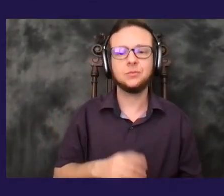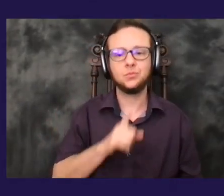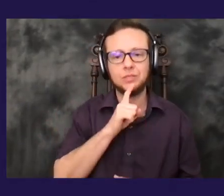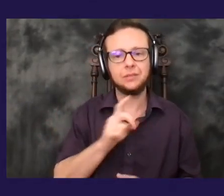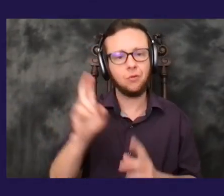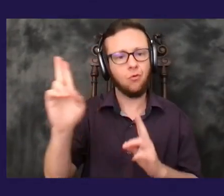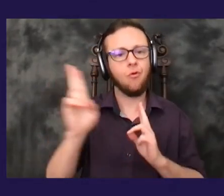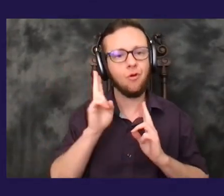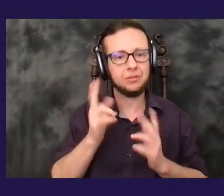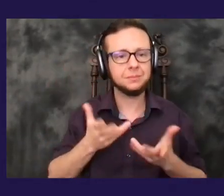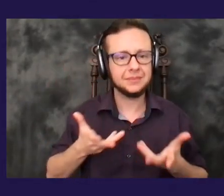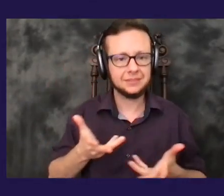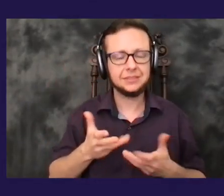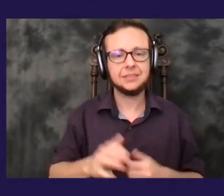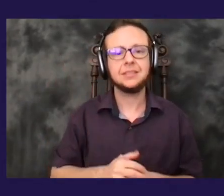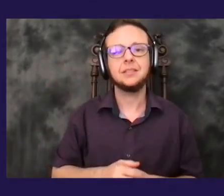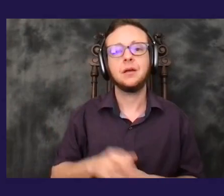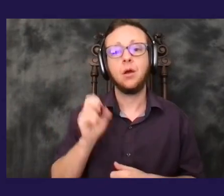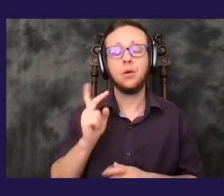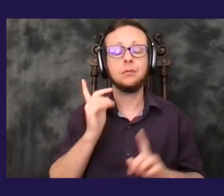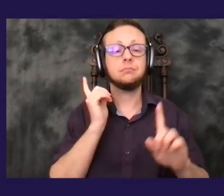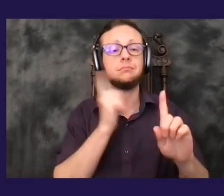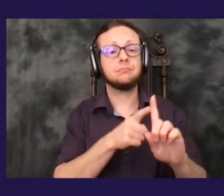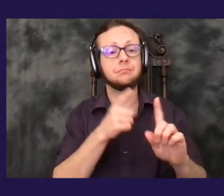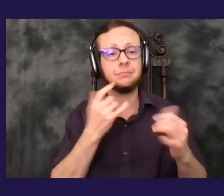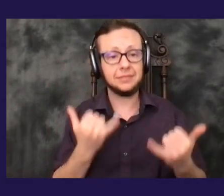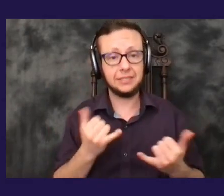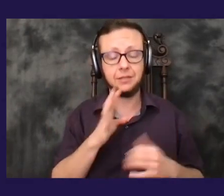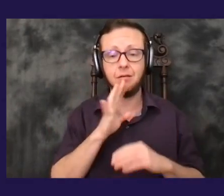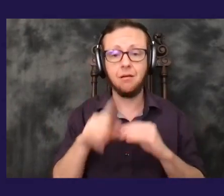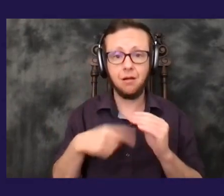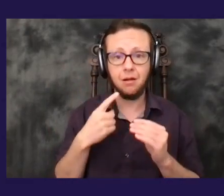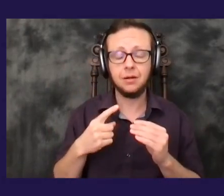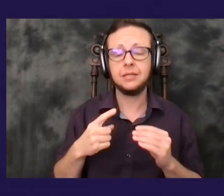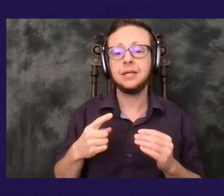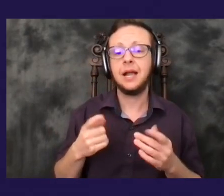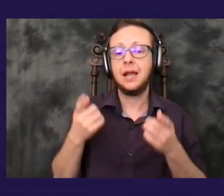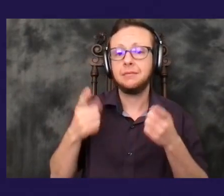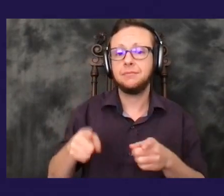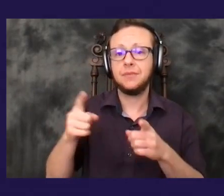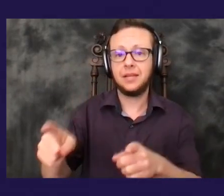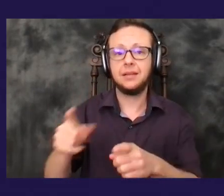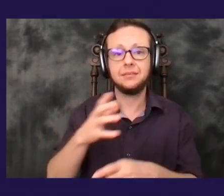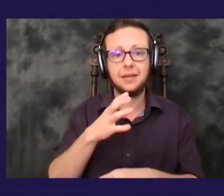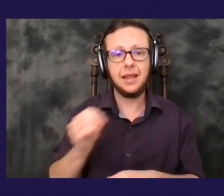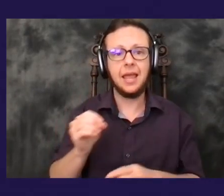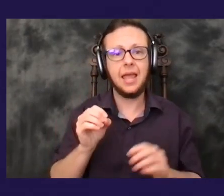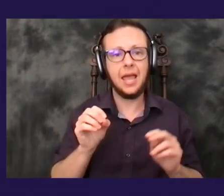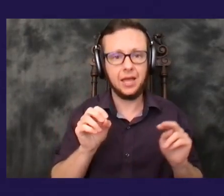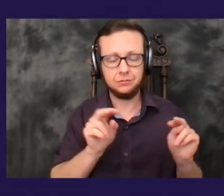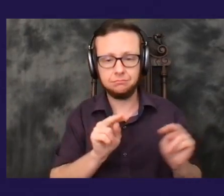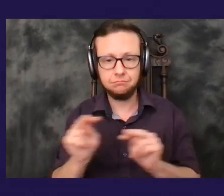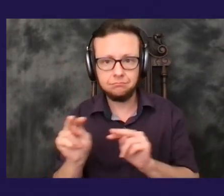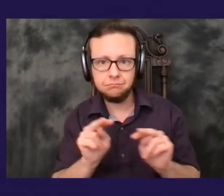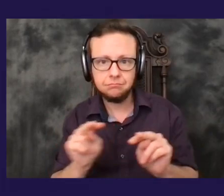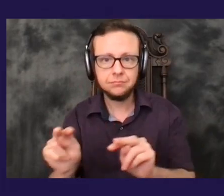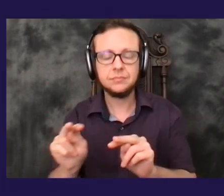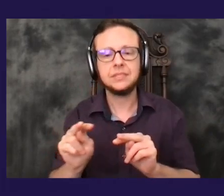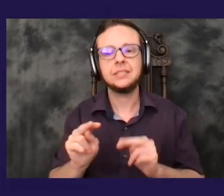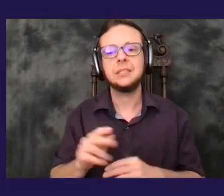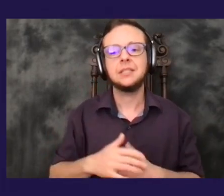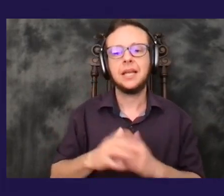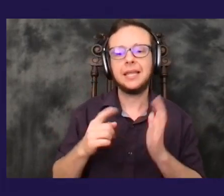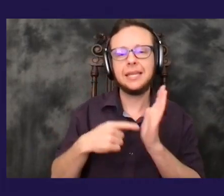My goal today is to talk about event and indicator-based surveillance to track infectious disease outbreaks, which might sound like a little